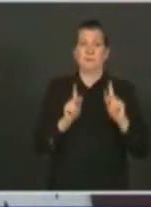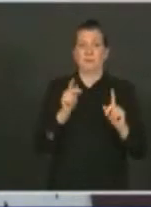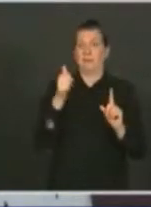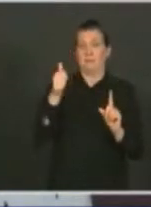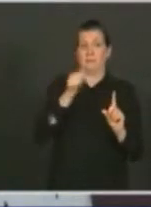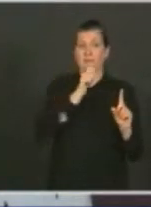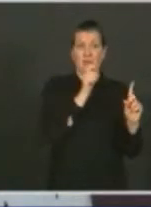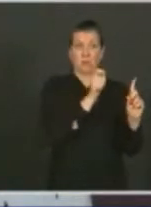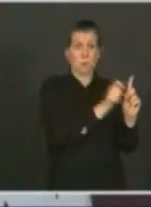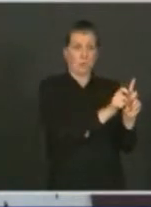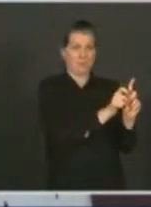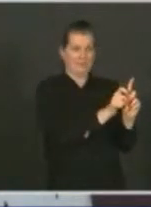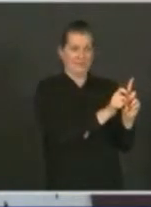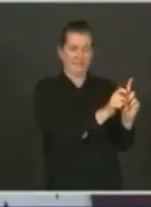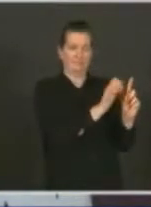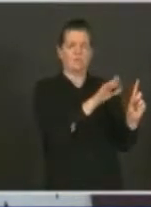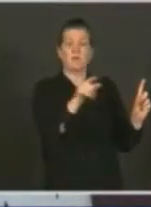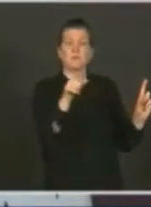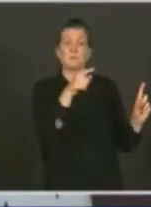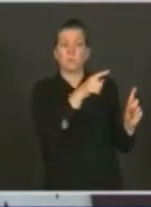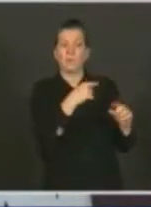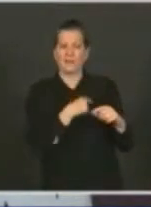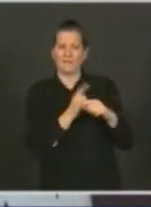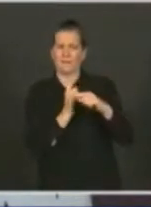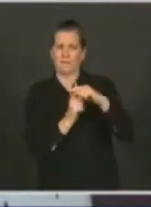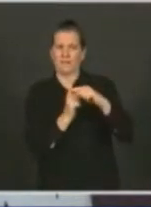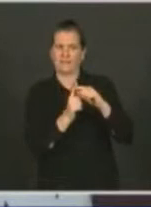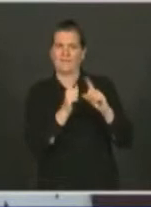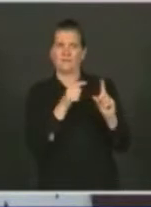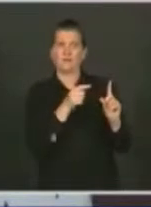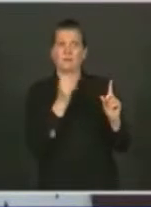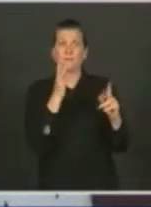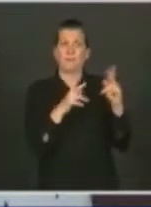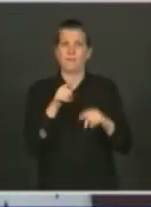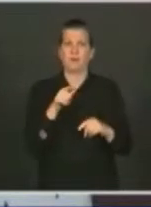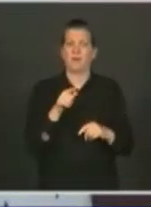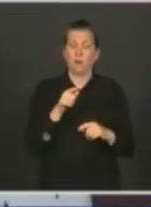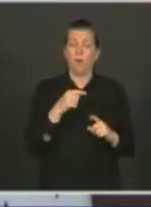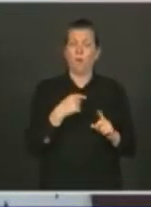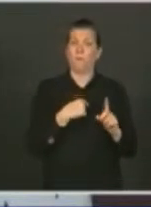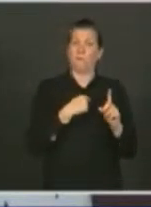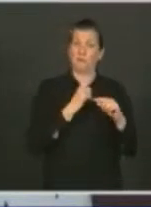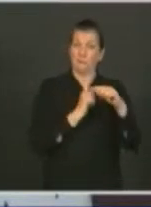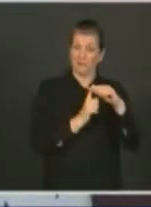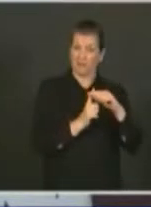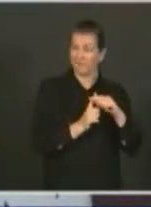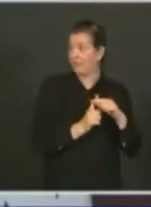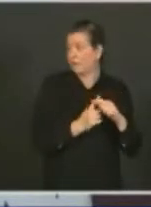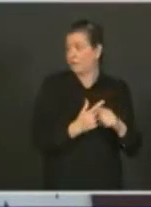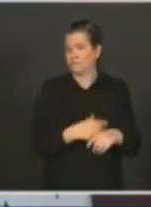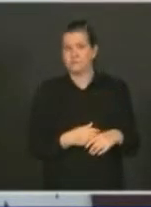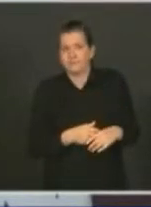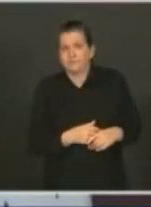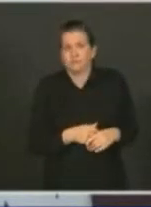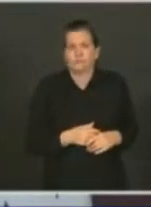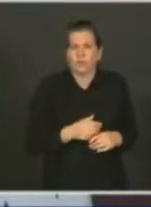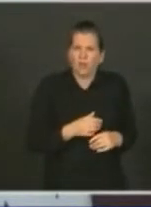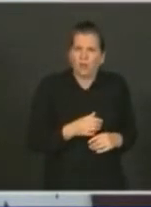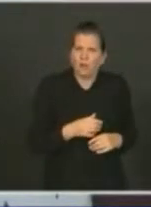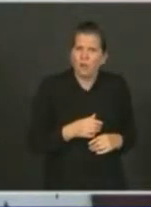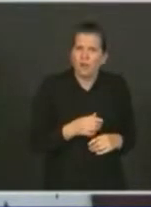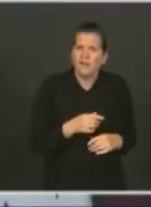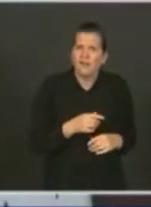quarantine. Hey, you ought to stay home for 14 days, you were close contact. Okay, thanks, bye. They go out, play